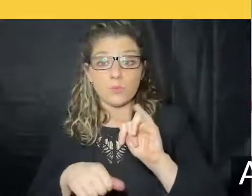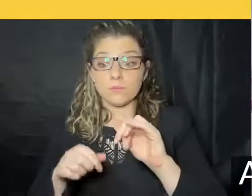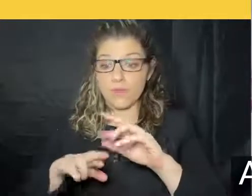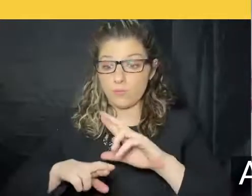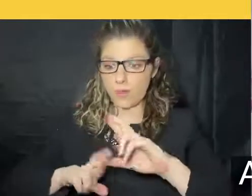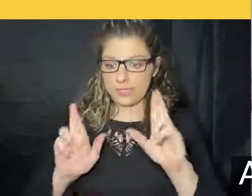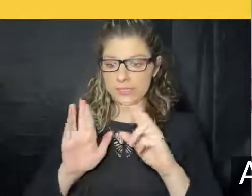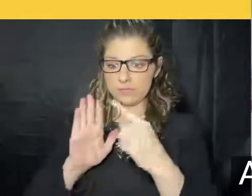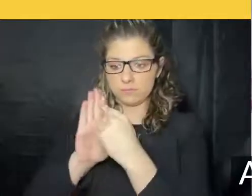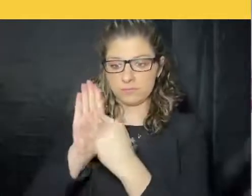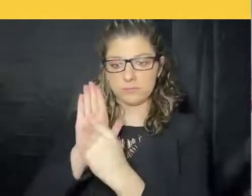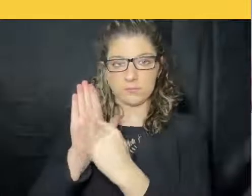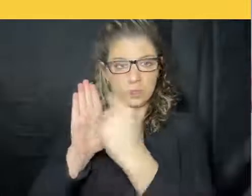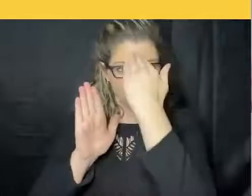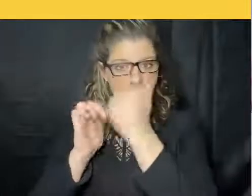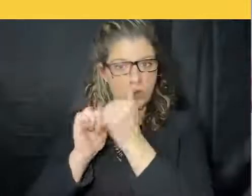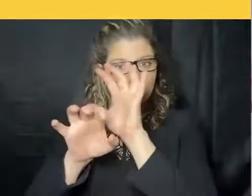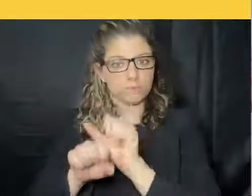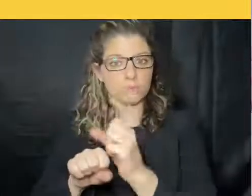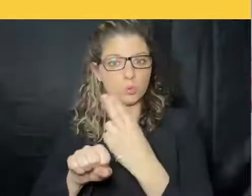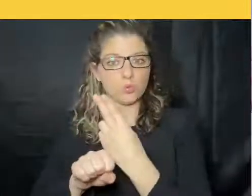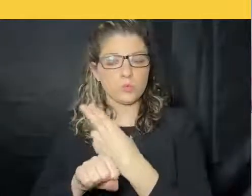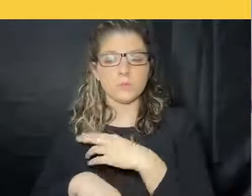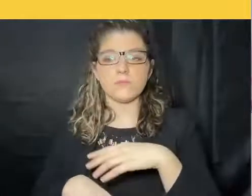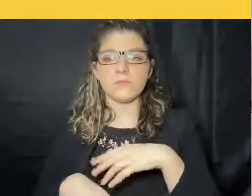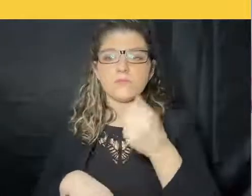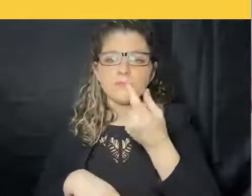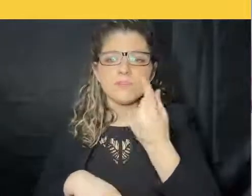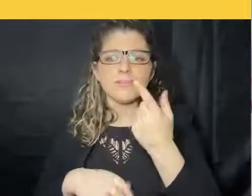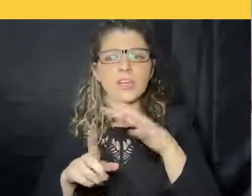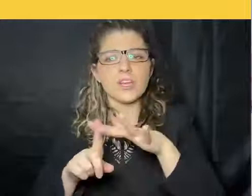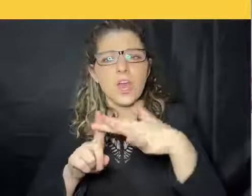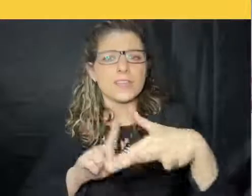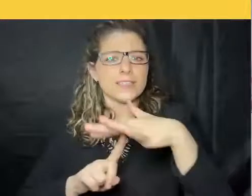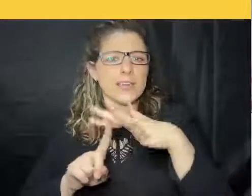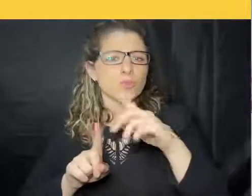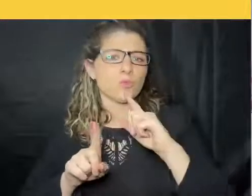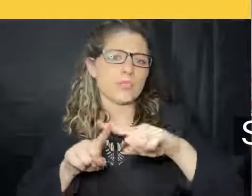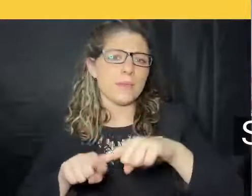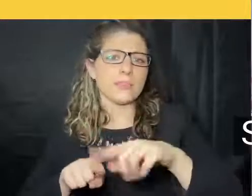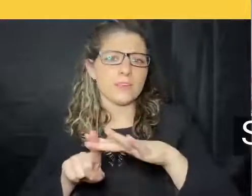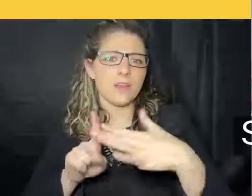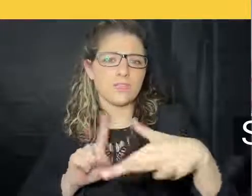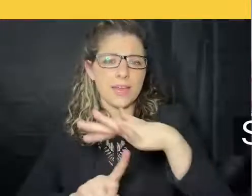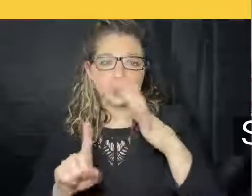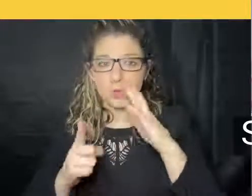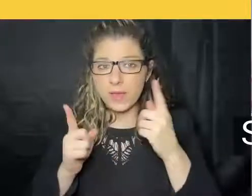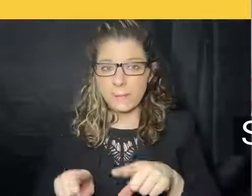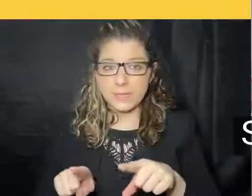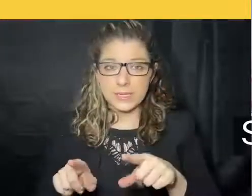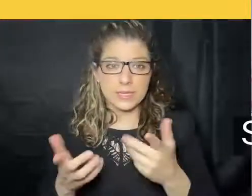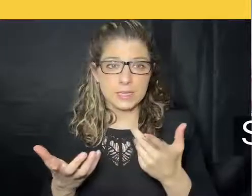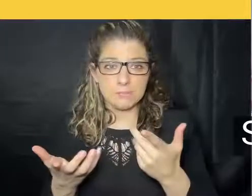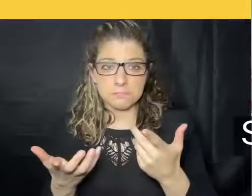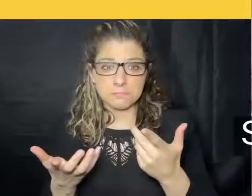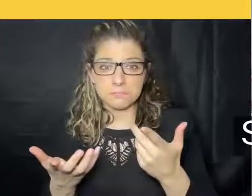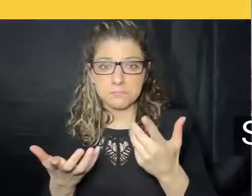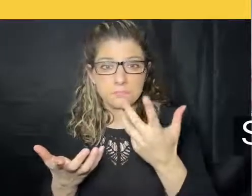make sure that they have it. And, stuff is going to be happening in context. So it'll be